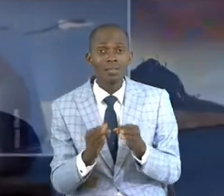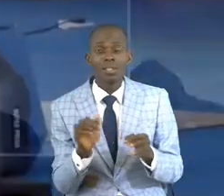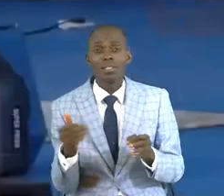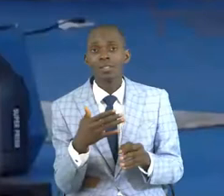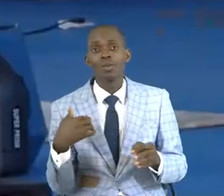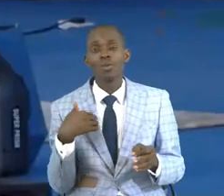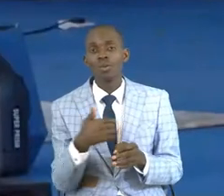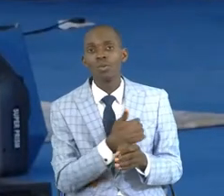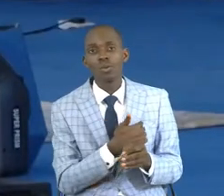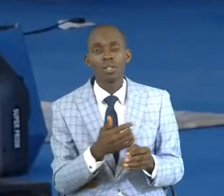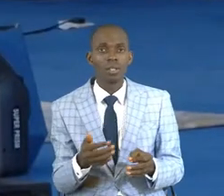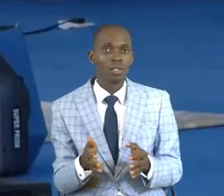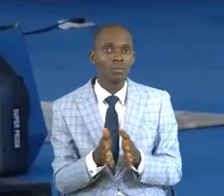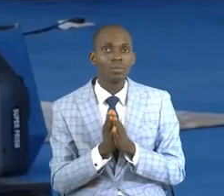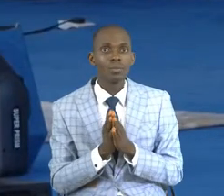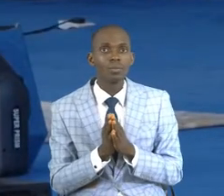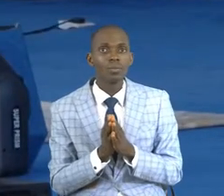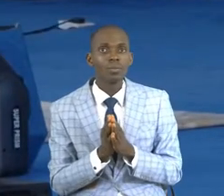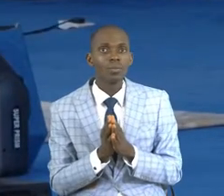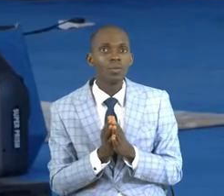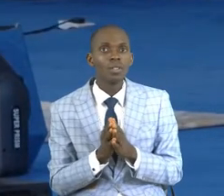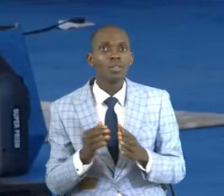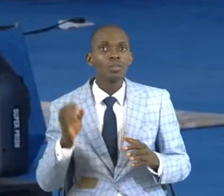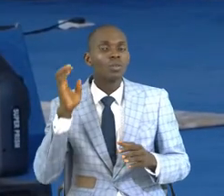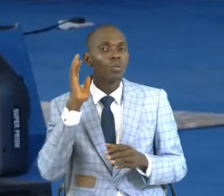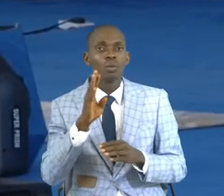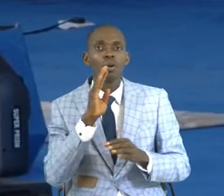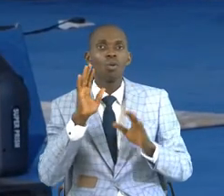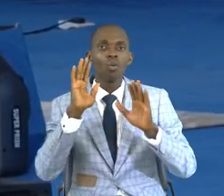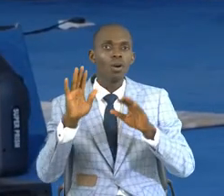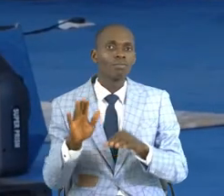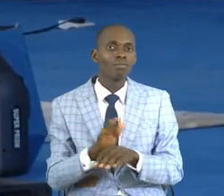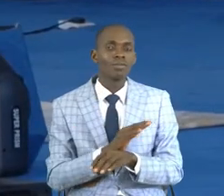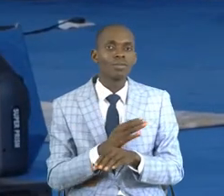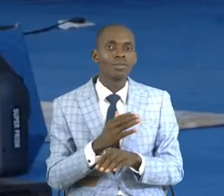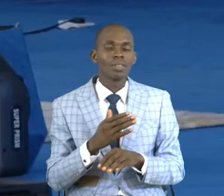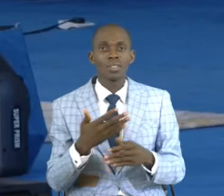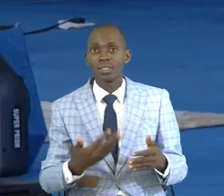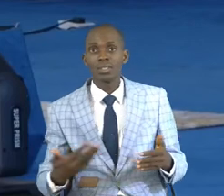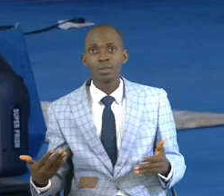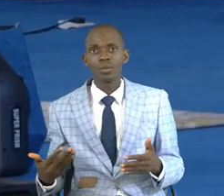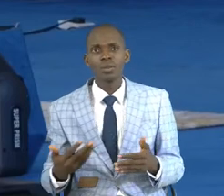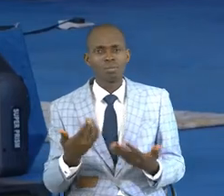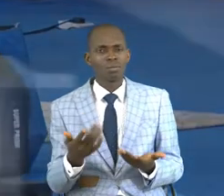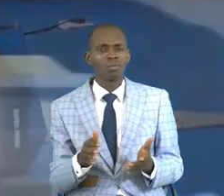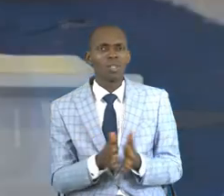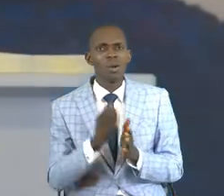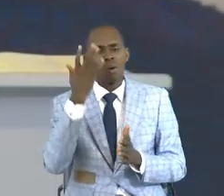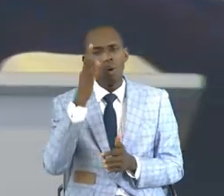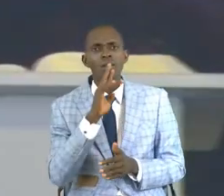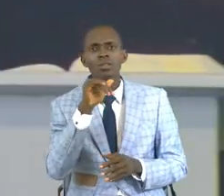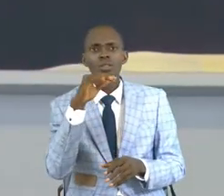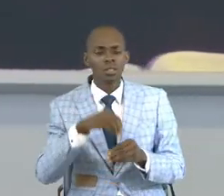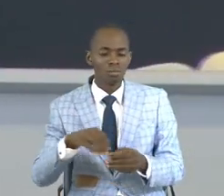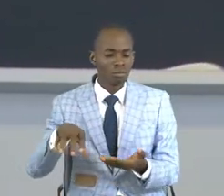good thing, a wonderful thing, a good gift, why are you not in the choir? You know,